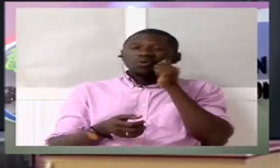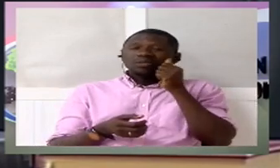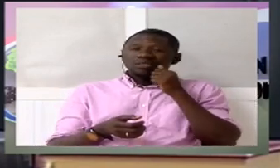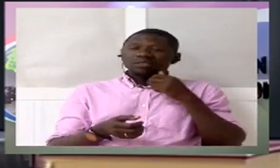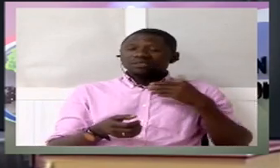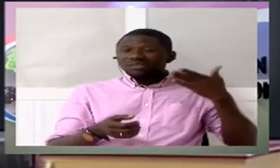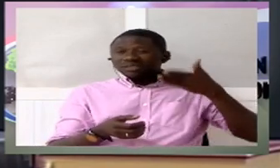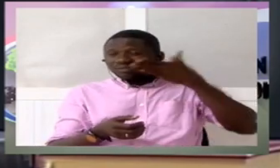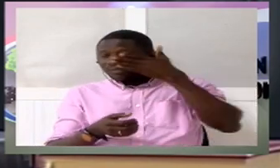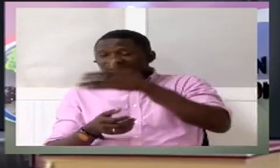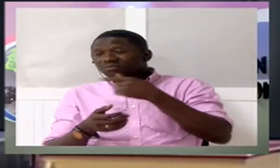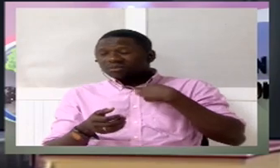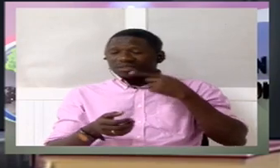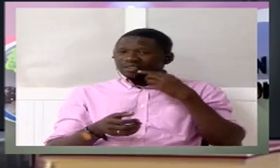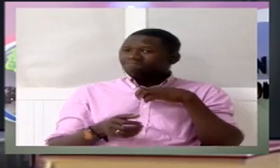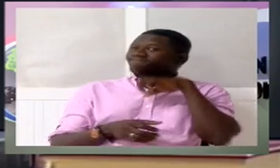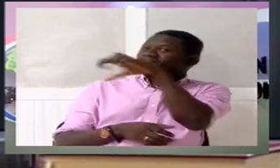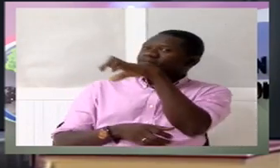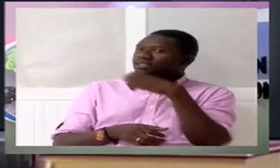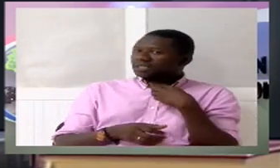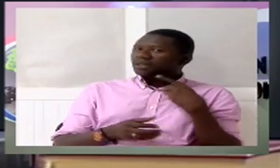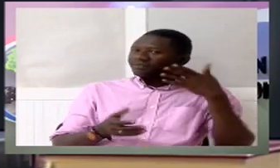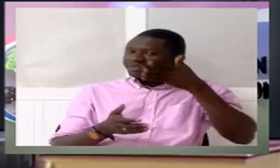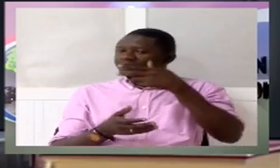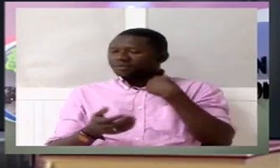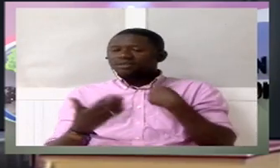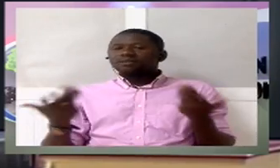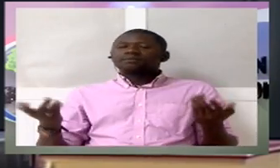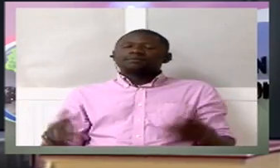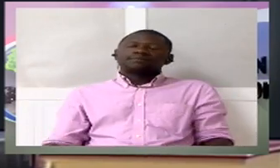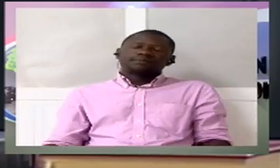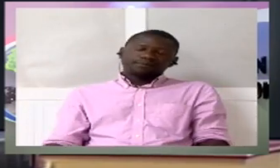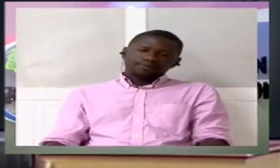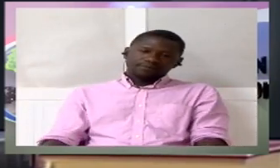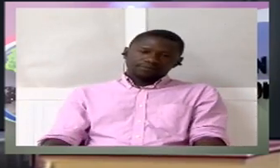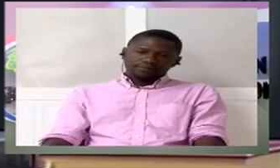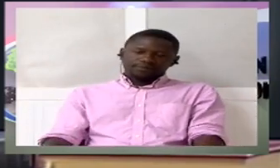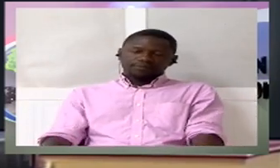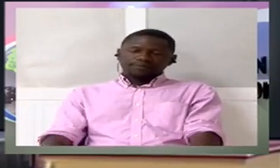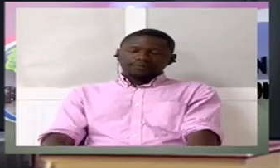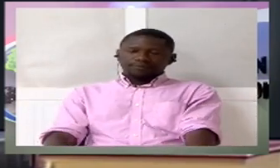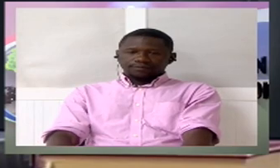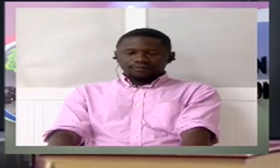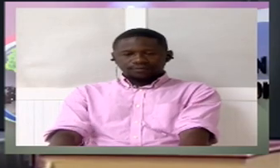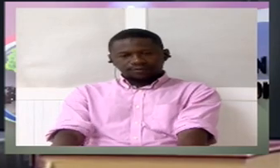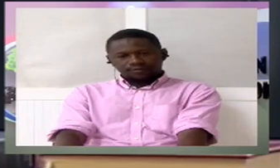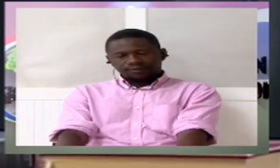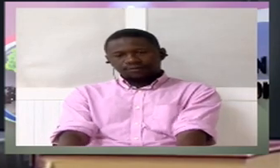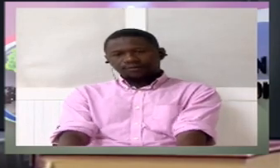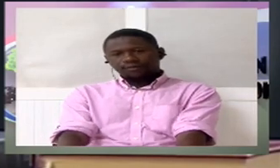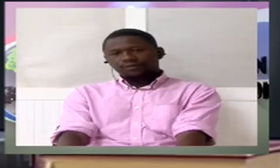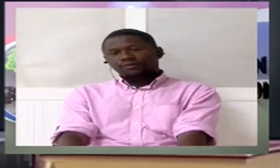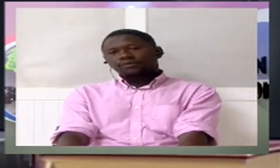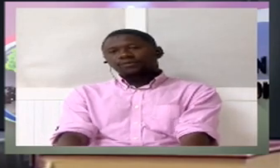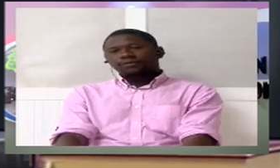ika disguise ikana ya. That was why, but most times they will disguise themselves and come to my area.